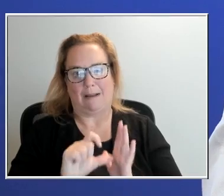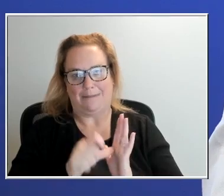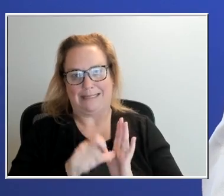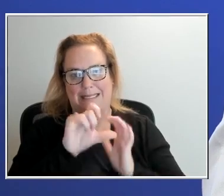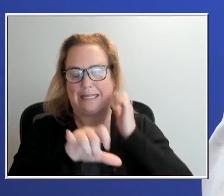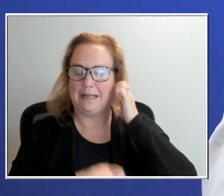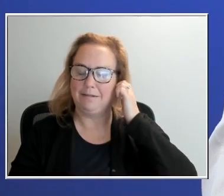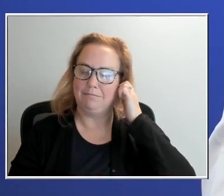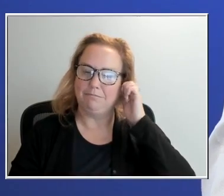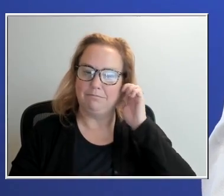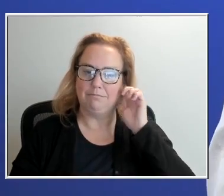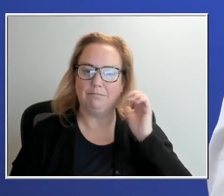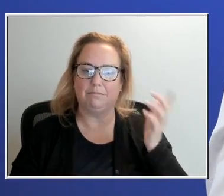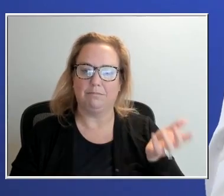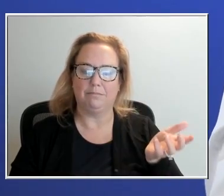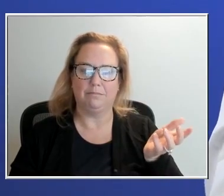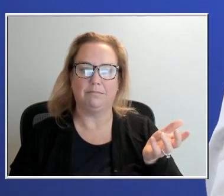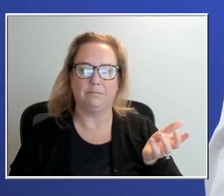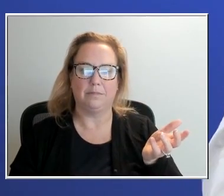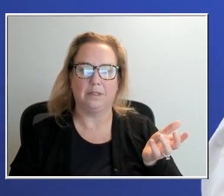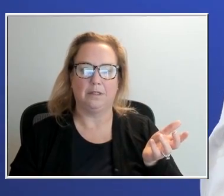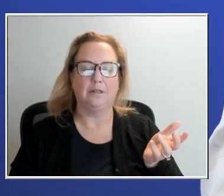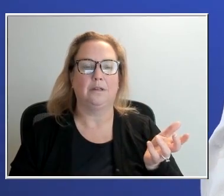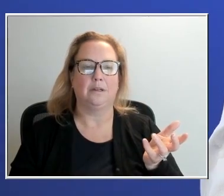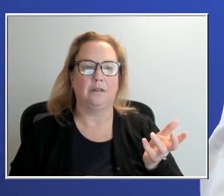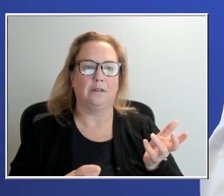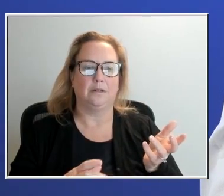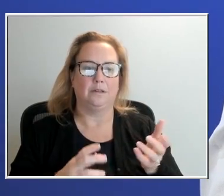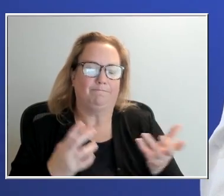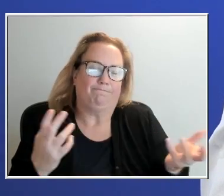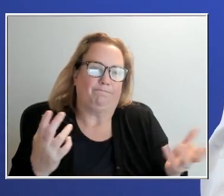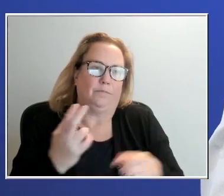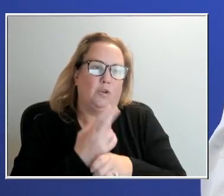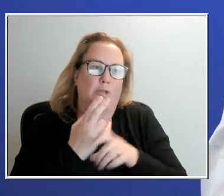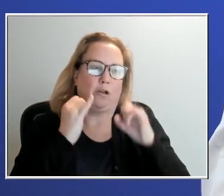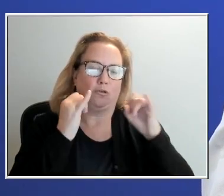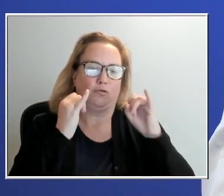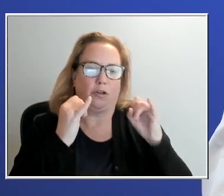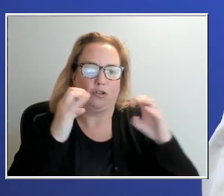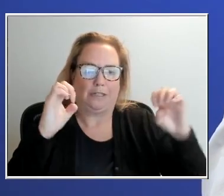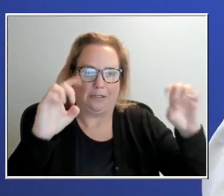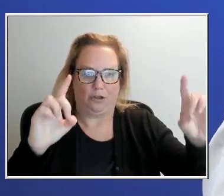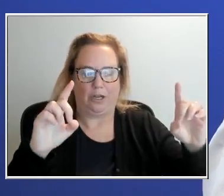maybe just the way of delivery of our instructions and educations with